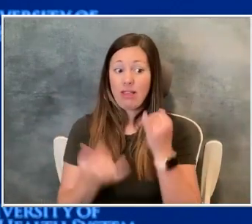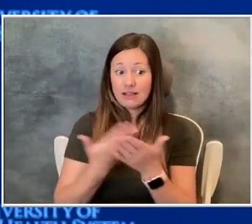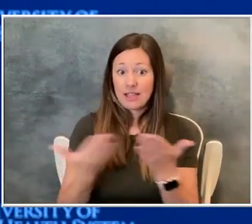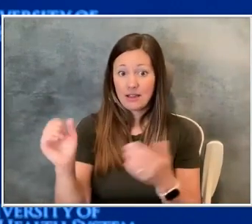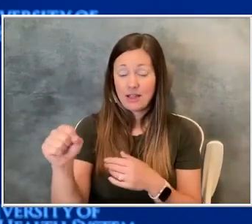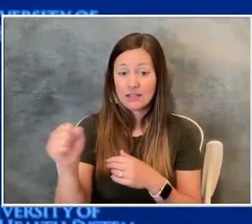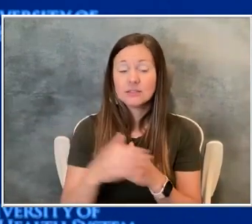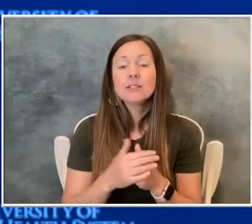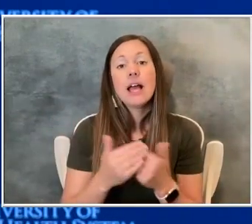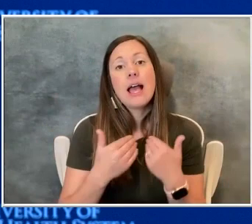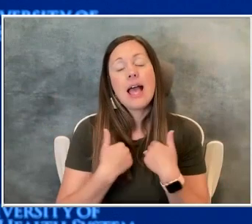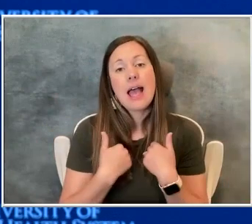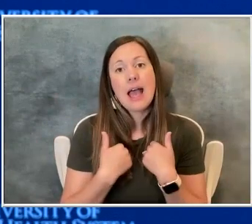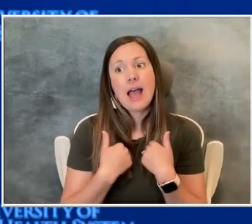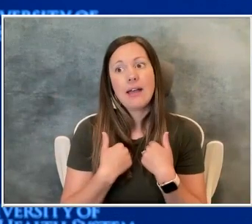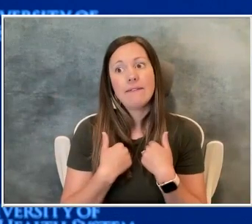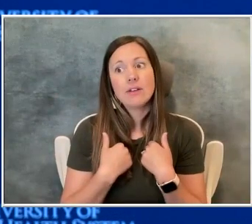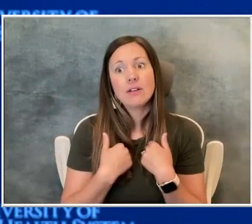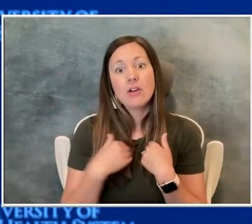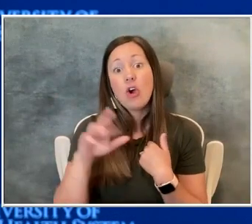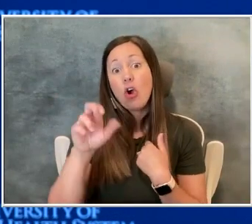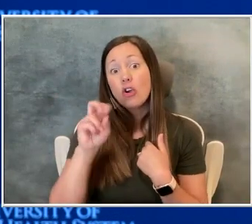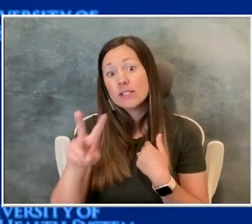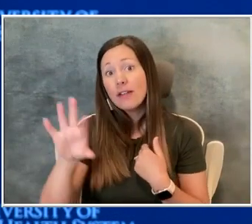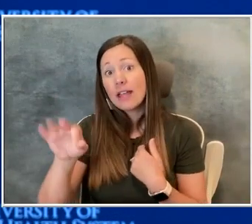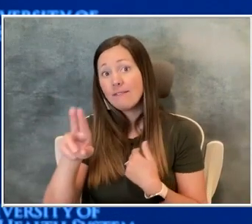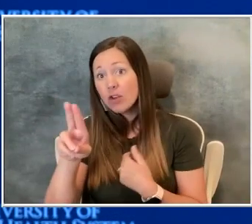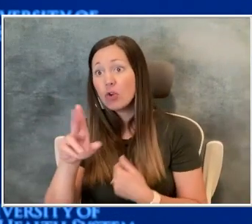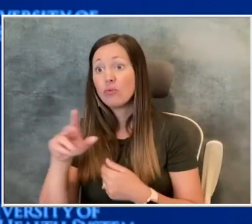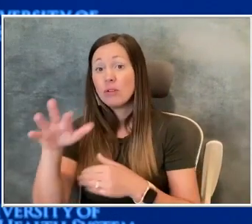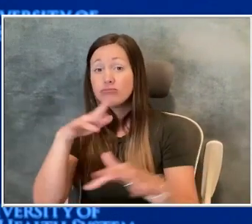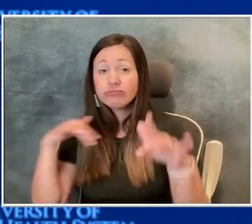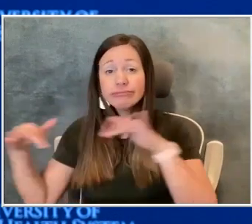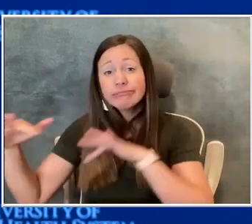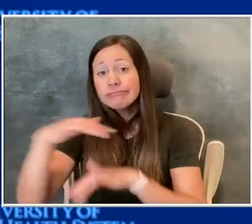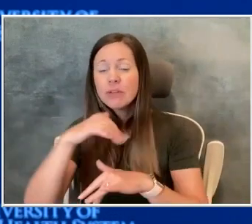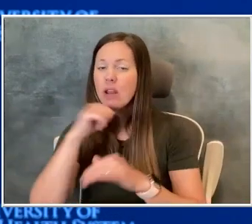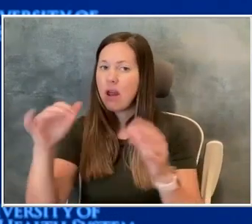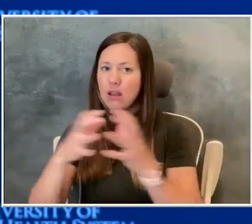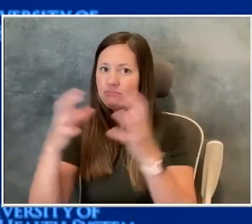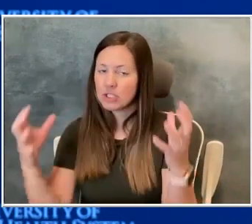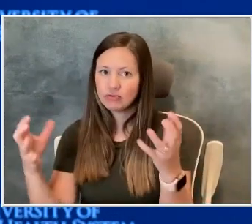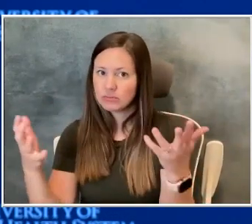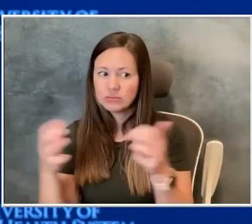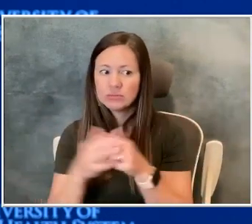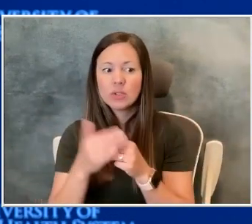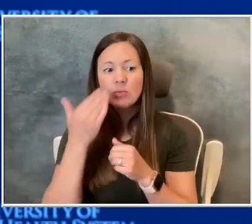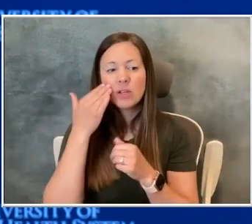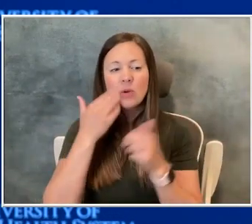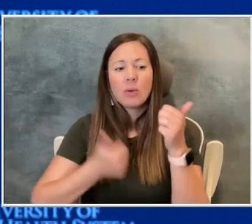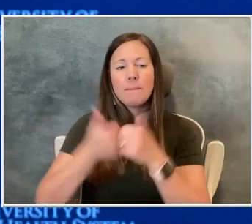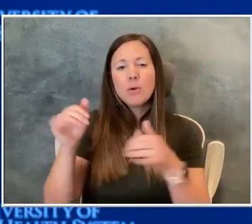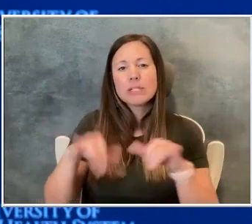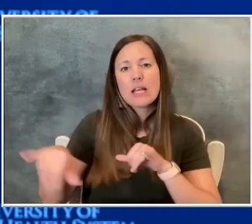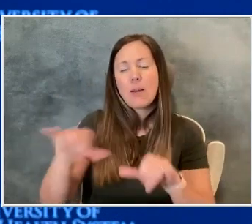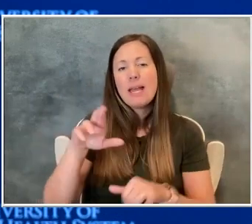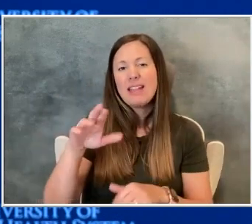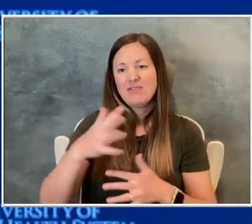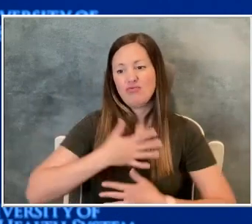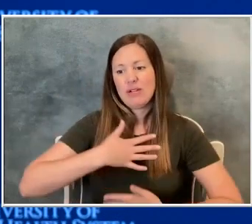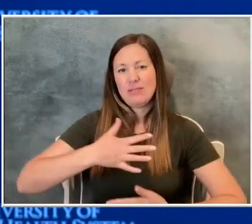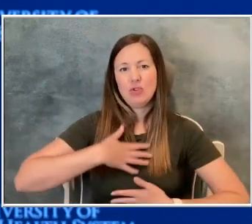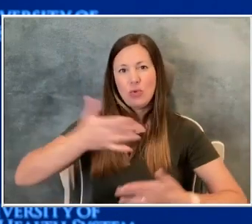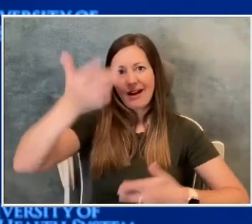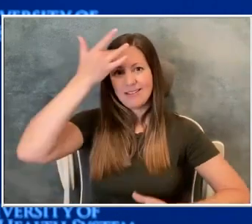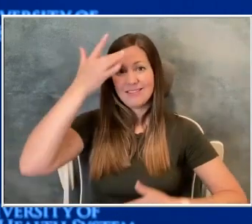lower circulation of RSV and flu at this time. And we know the most common cause of respiratory illness around Kansas at